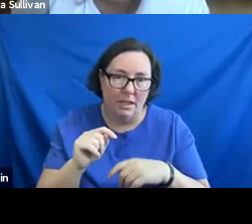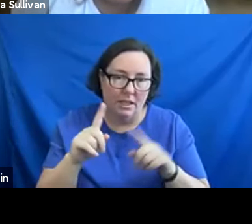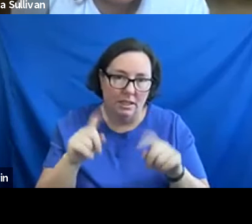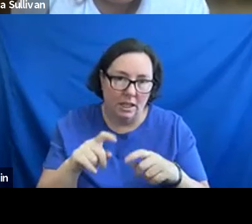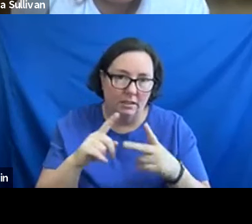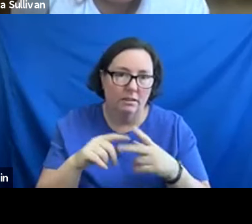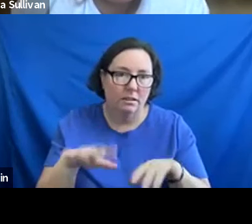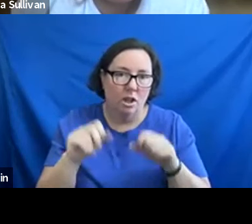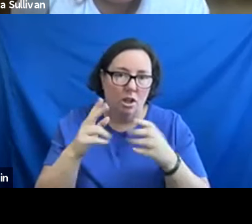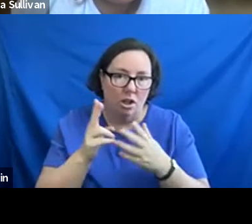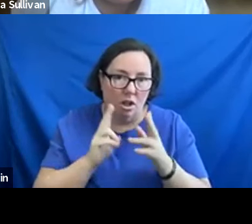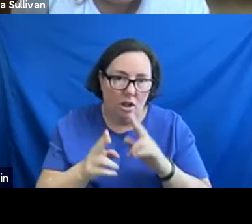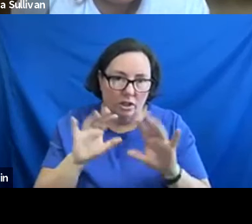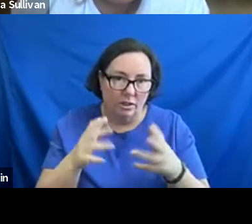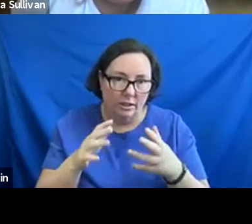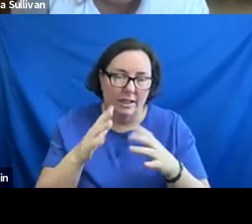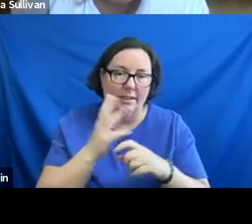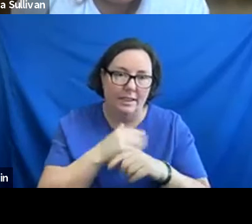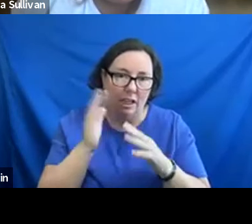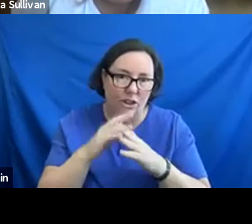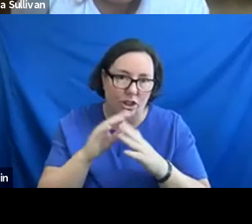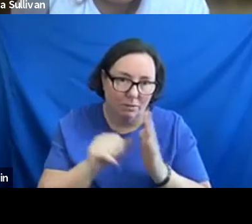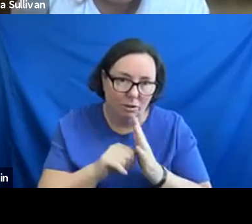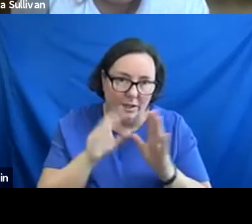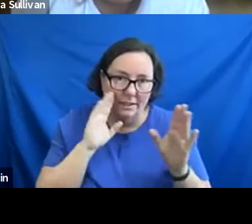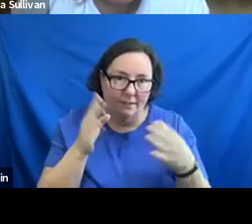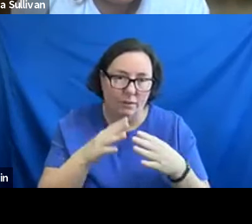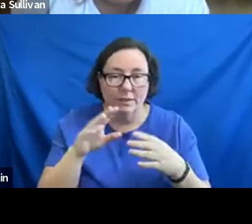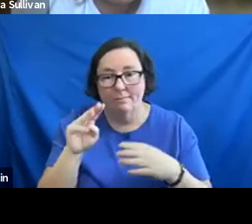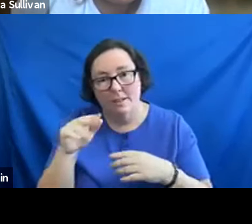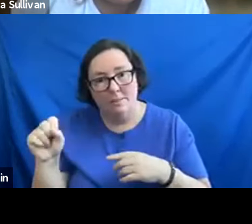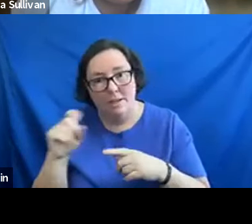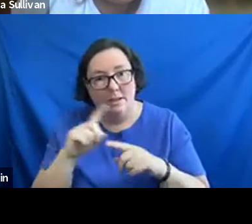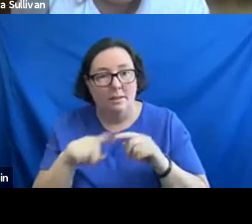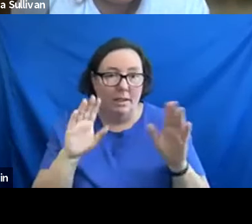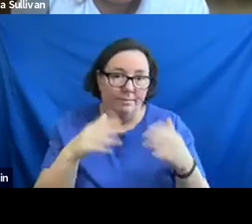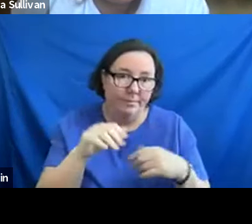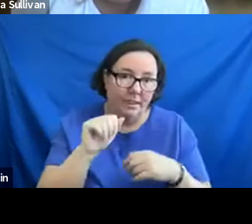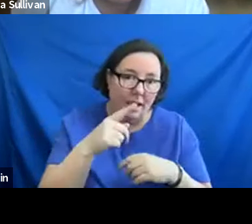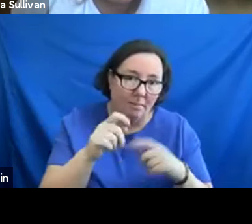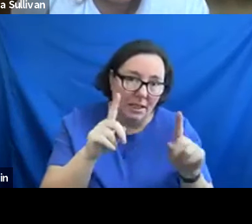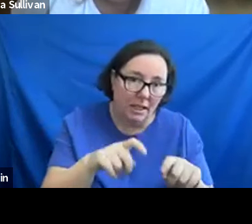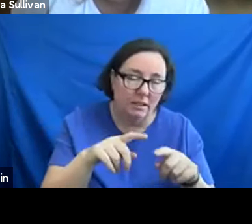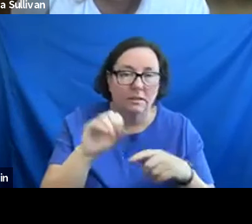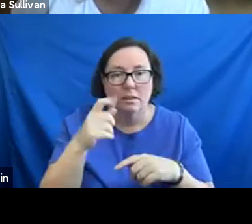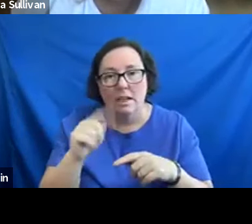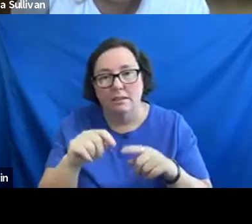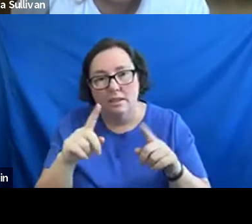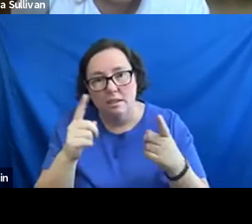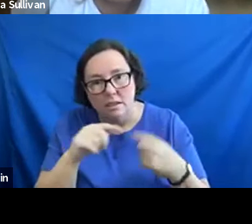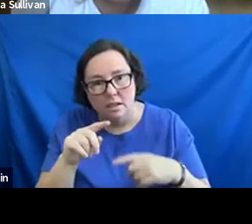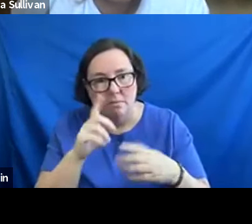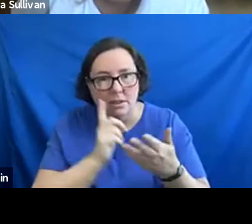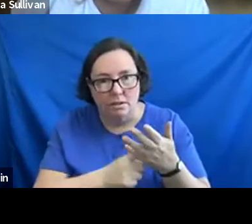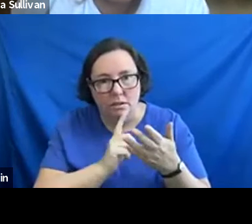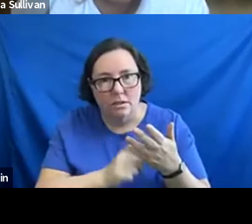the honors, getting the best grades, and focusing on, maybe it's not MCAS, but focusing on AP tests, focusing on SATs, all these things